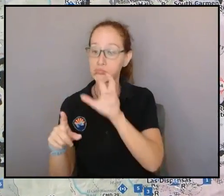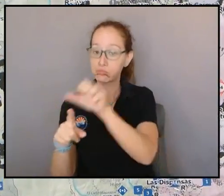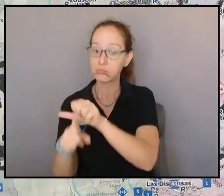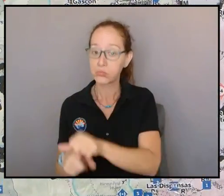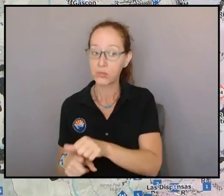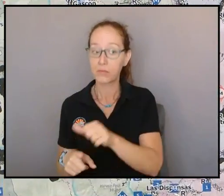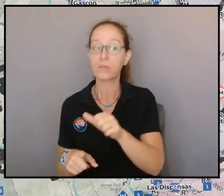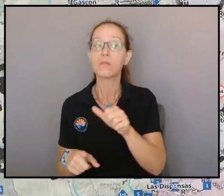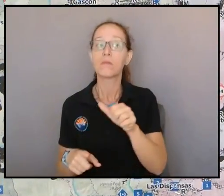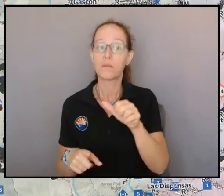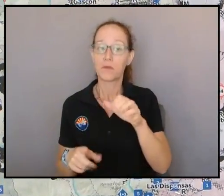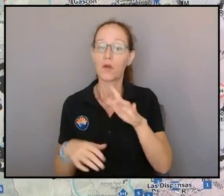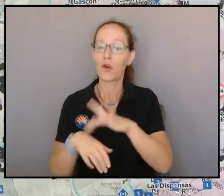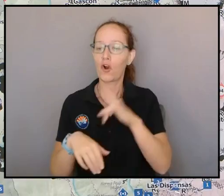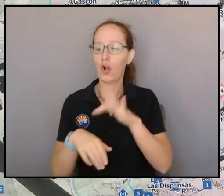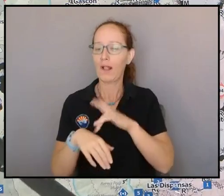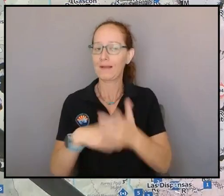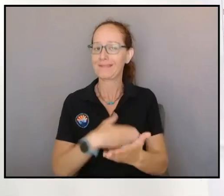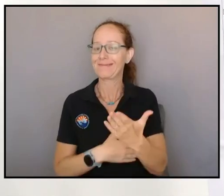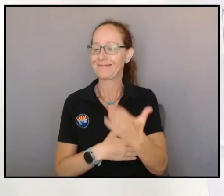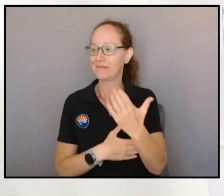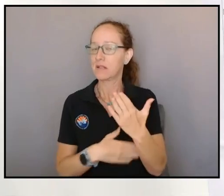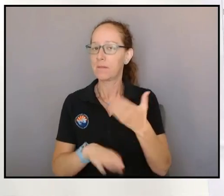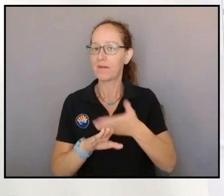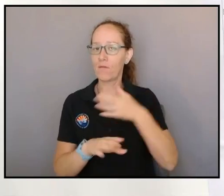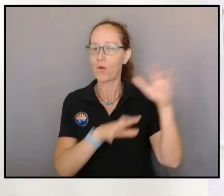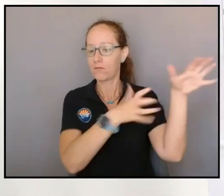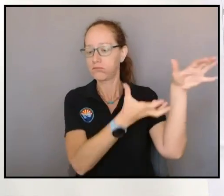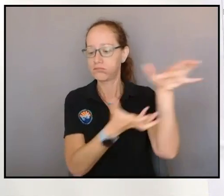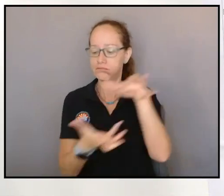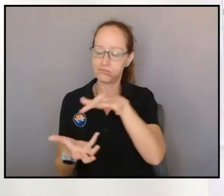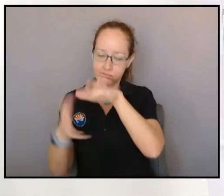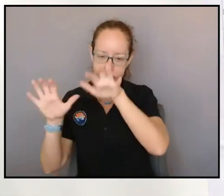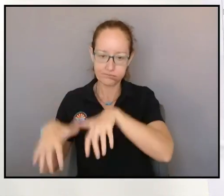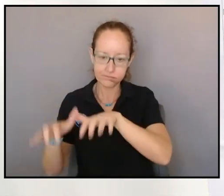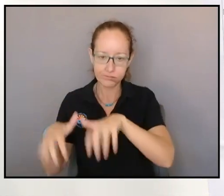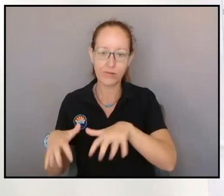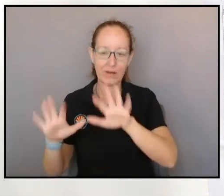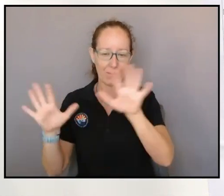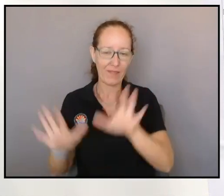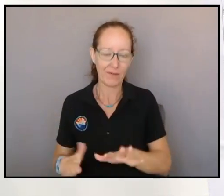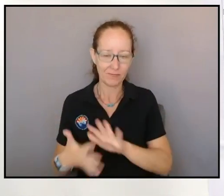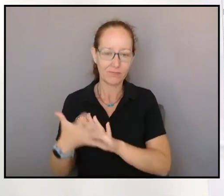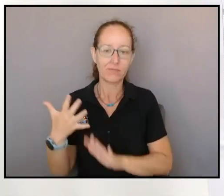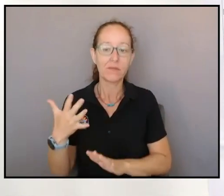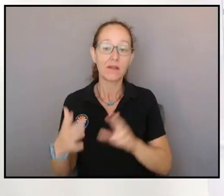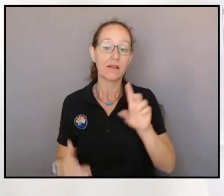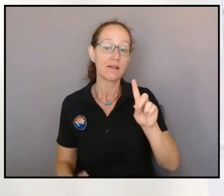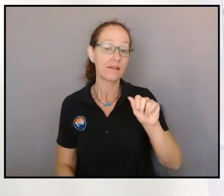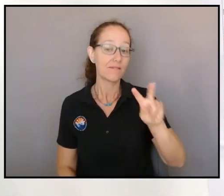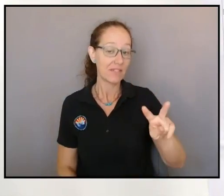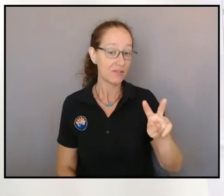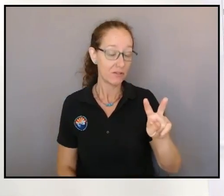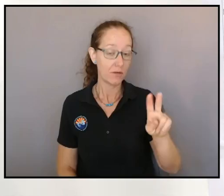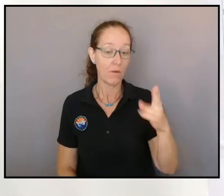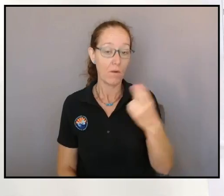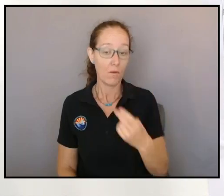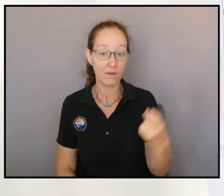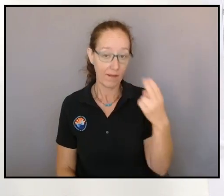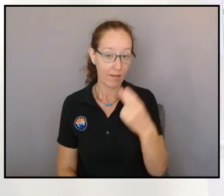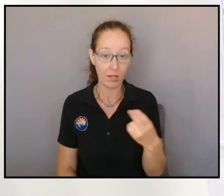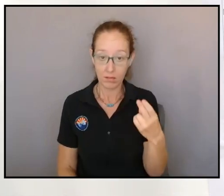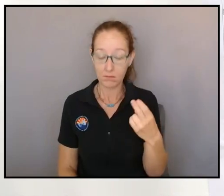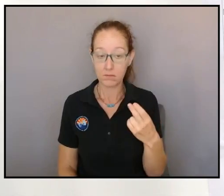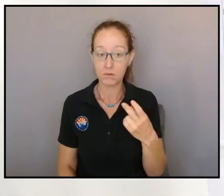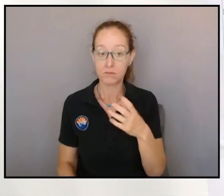in. And Division Hotel, they were able to come in and they tried to get